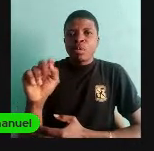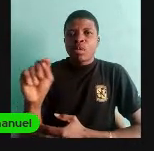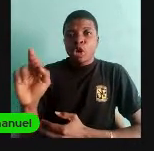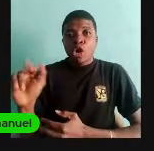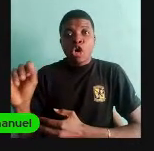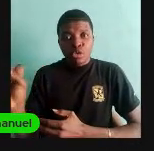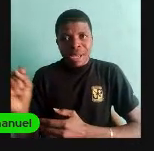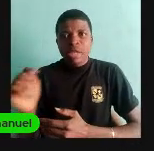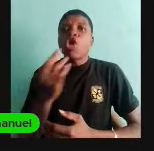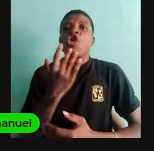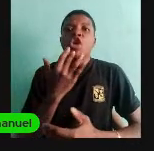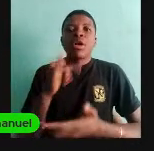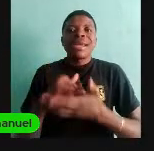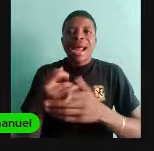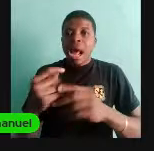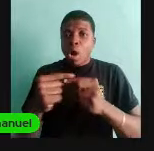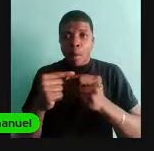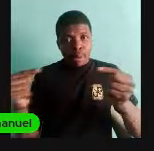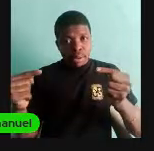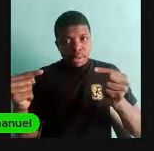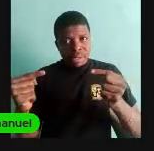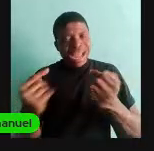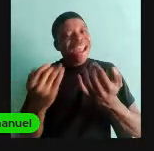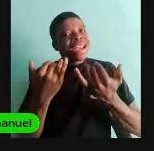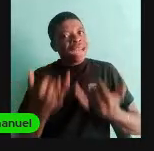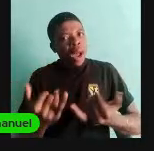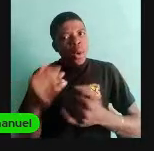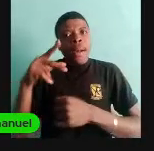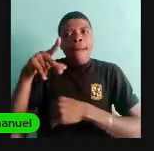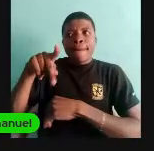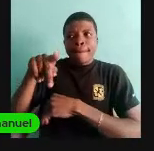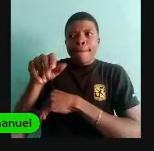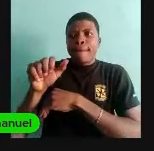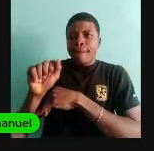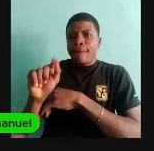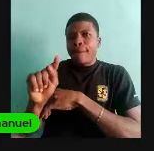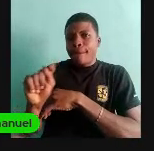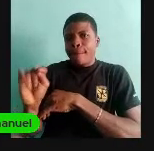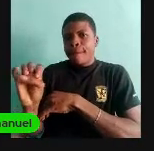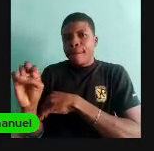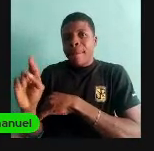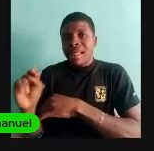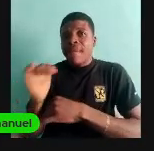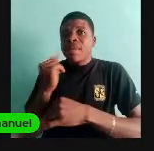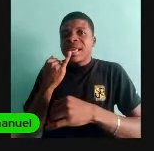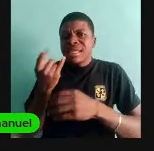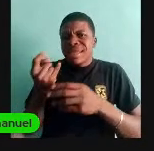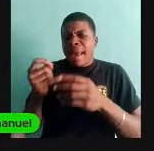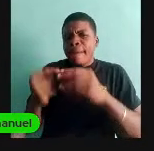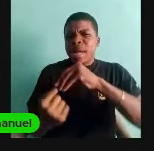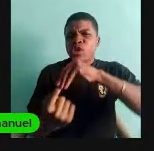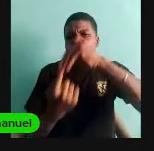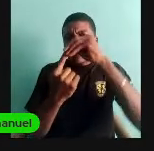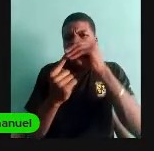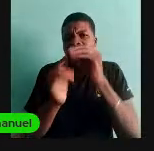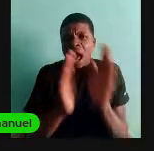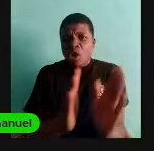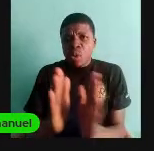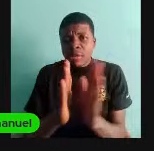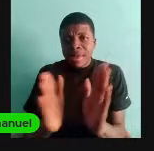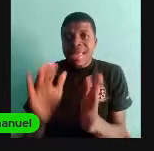say it's a certain arrangement that is done in a certain way and